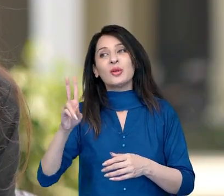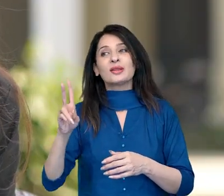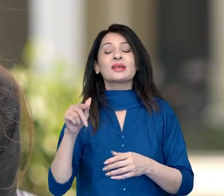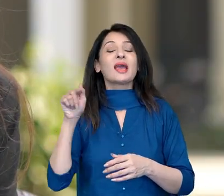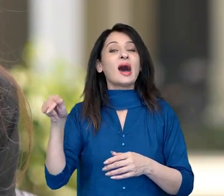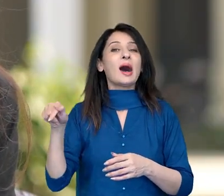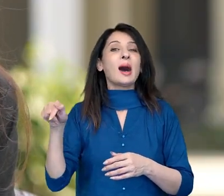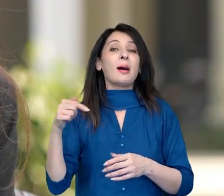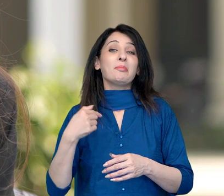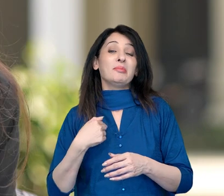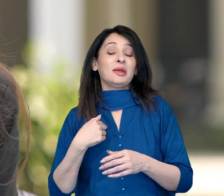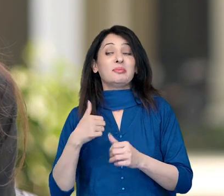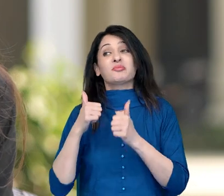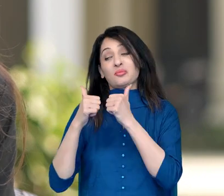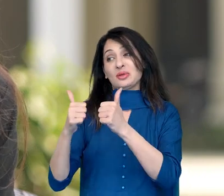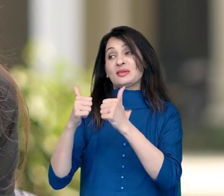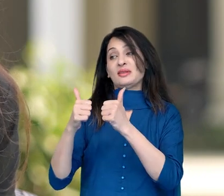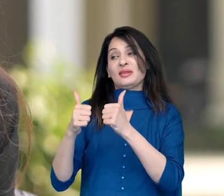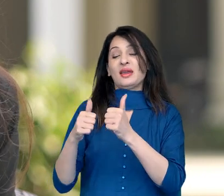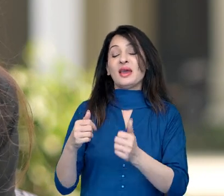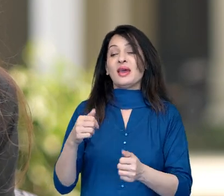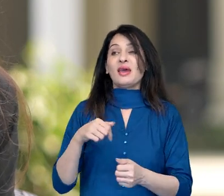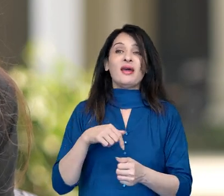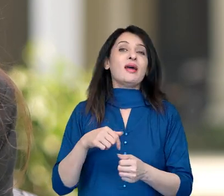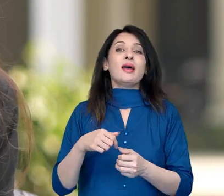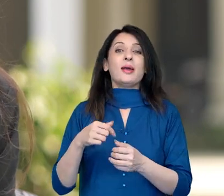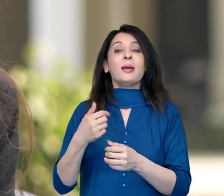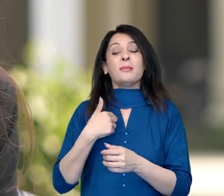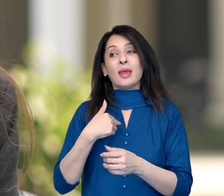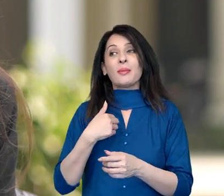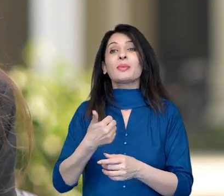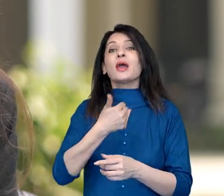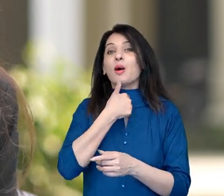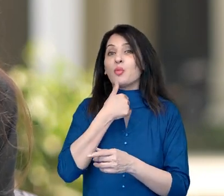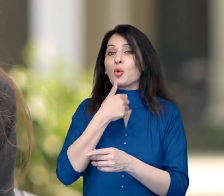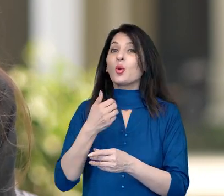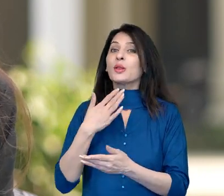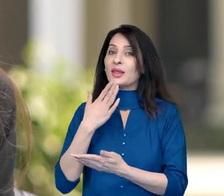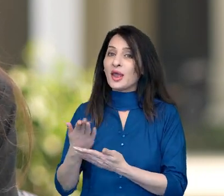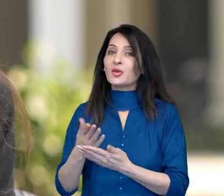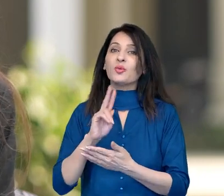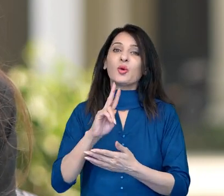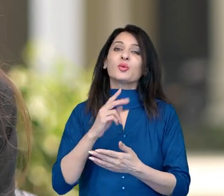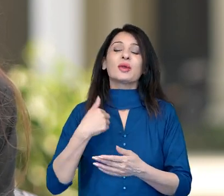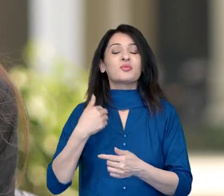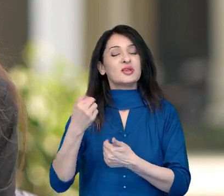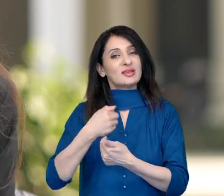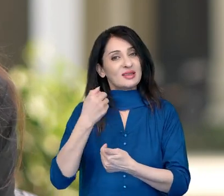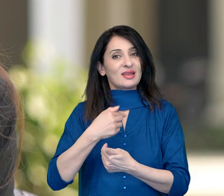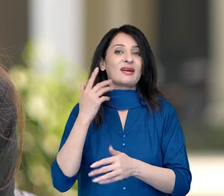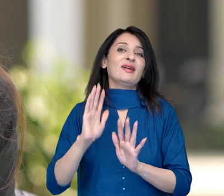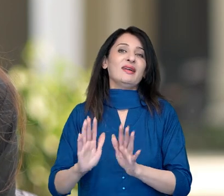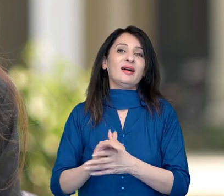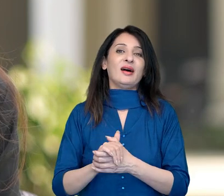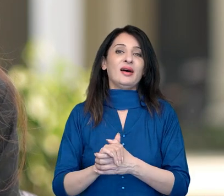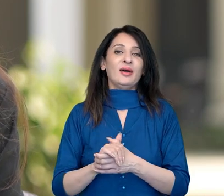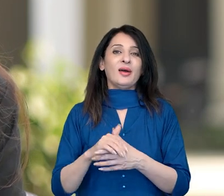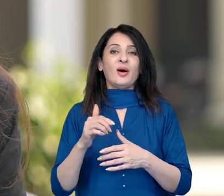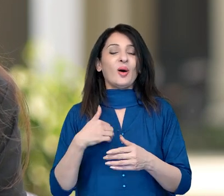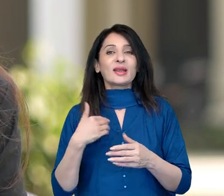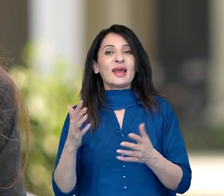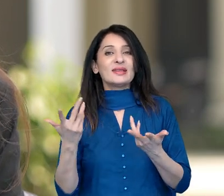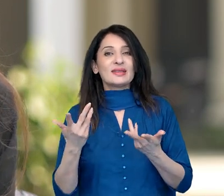to let you know that you're my greatest strength. Thank you for teaching me how to see dreams and how to turn them into a